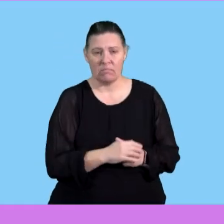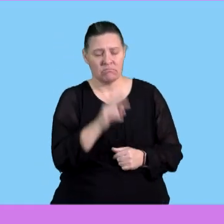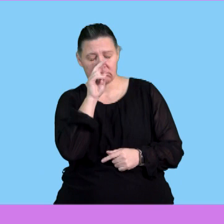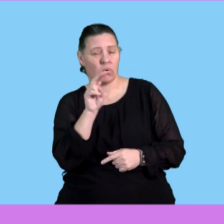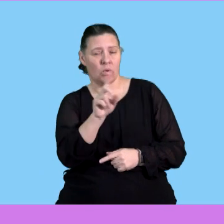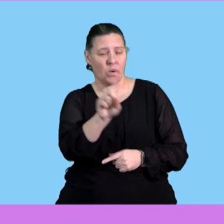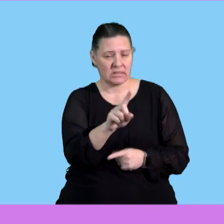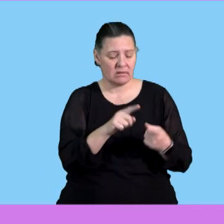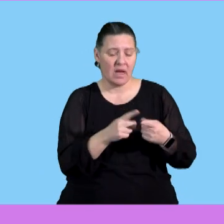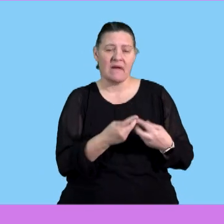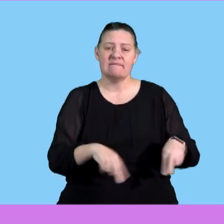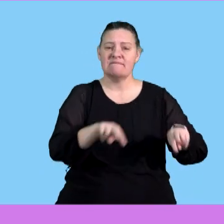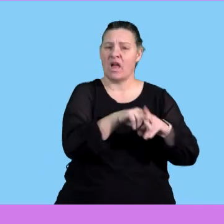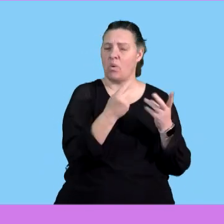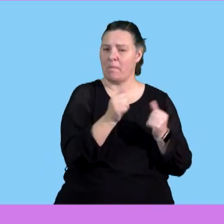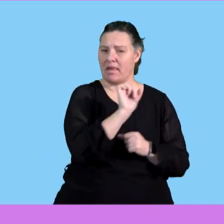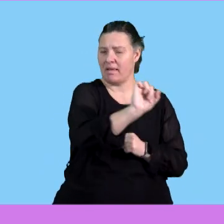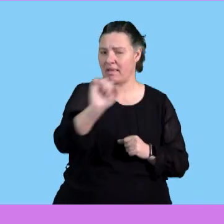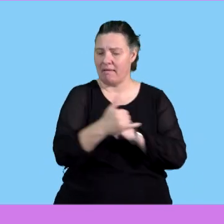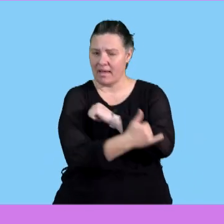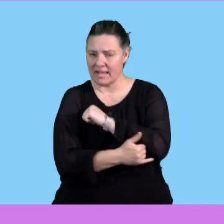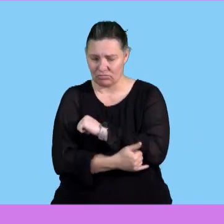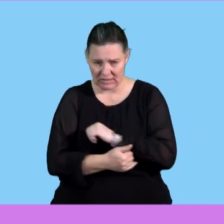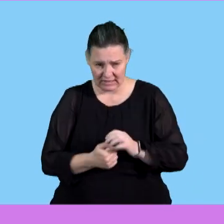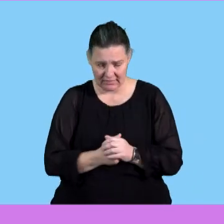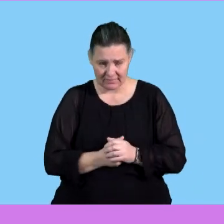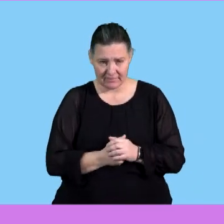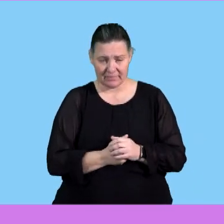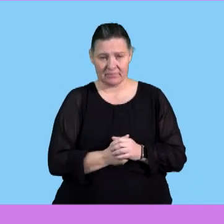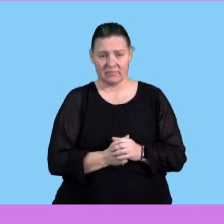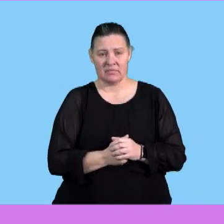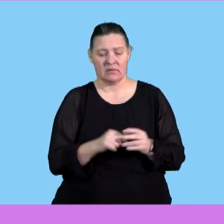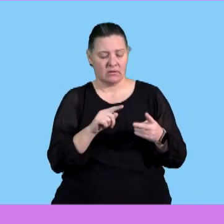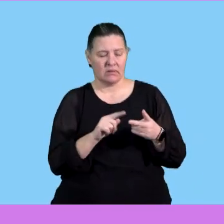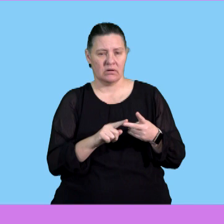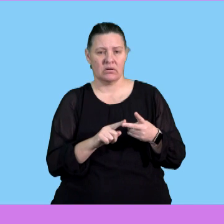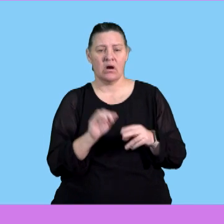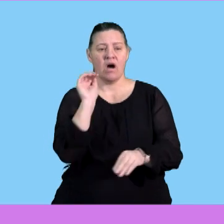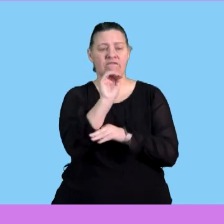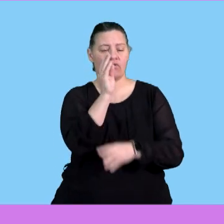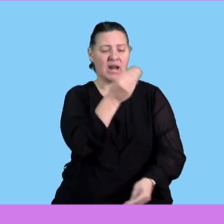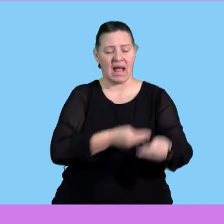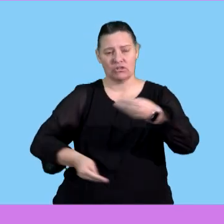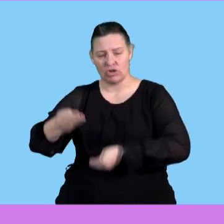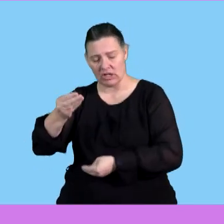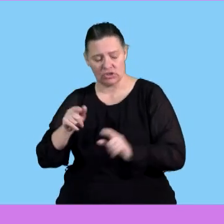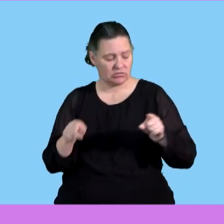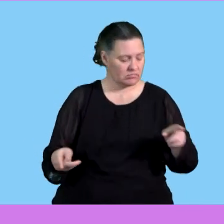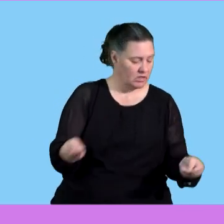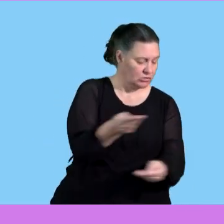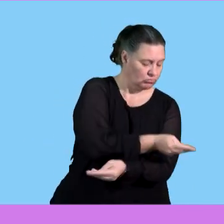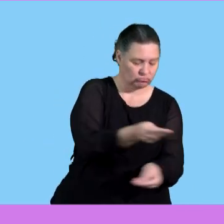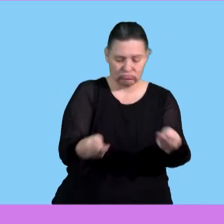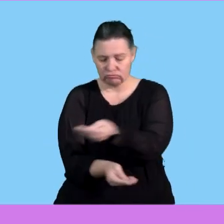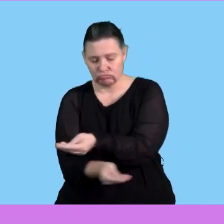whereby we have looked at the value of a currency in relation to other currencies, foreign exchange rates in different